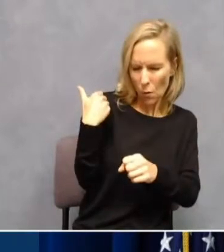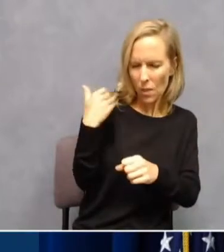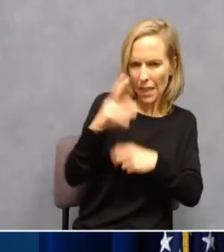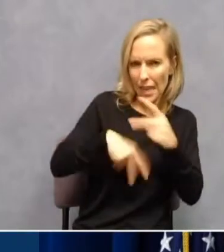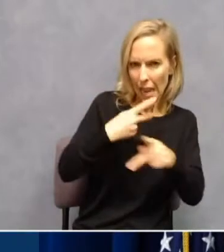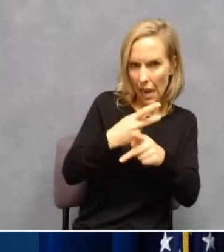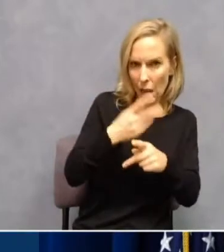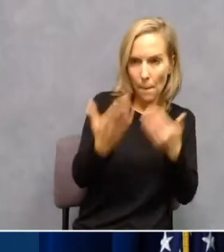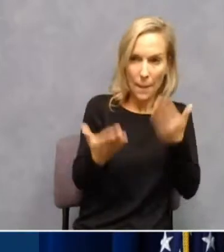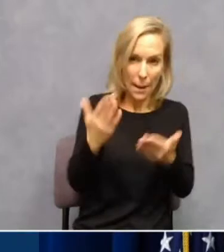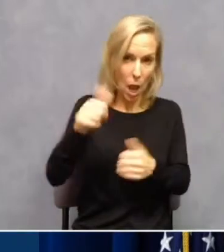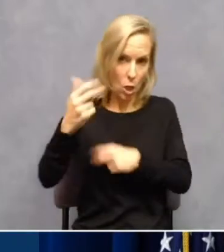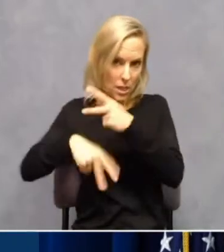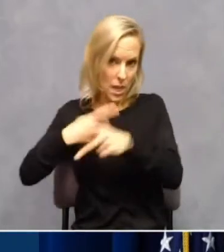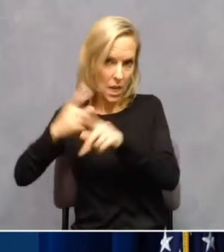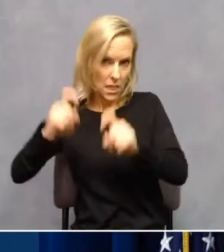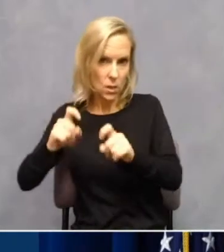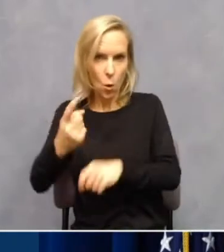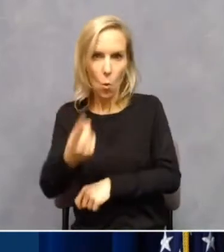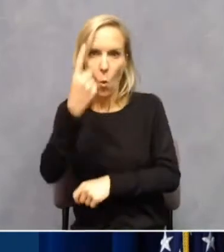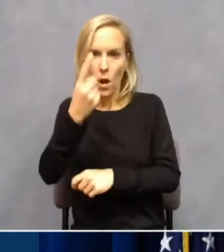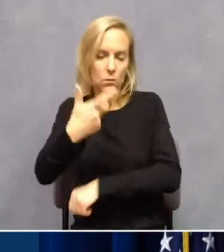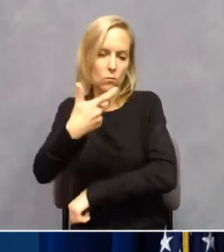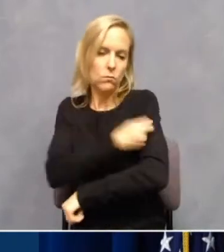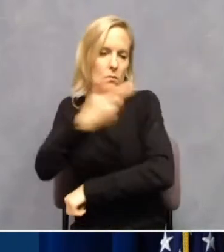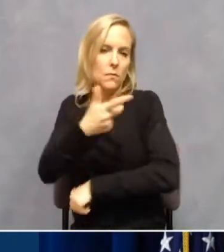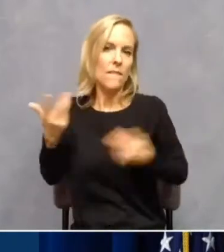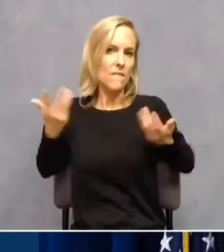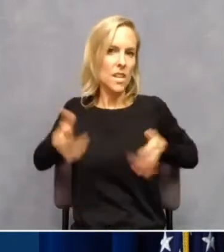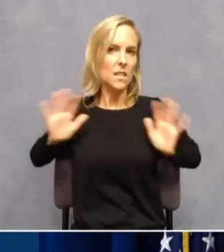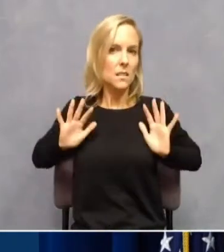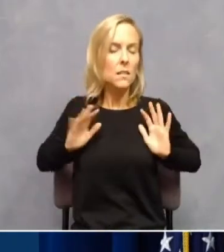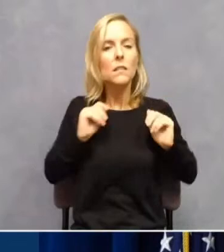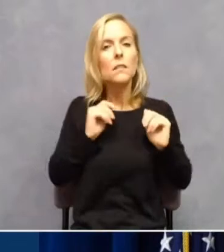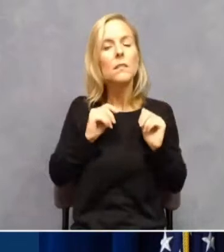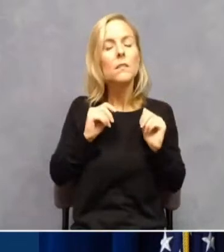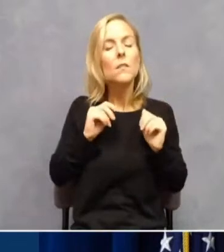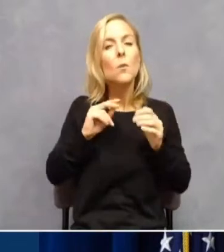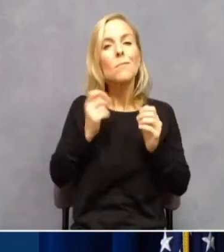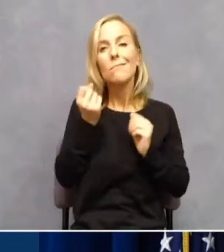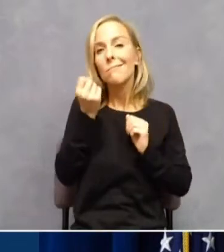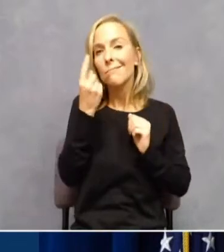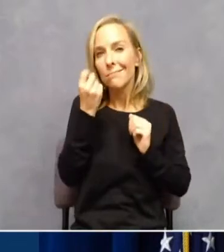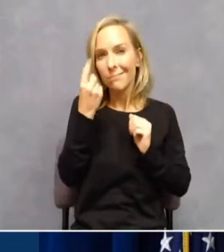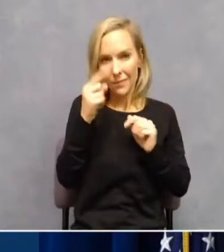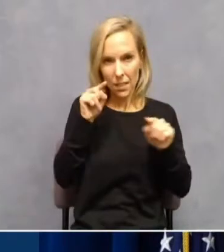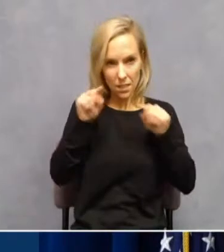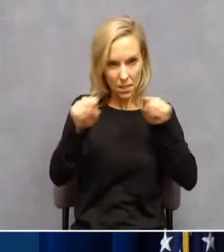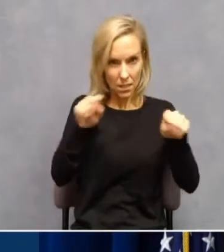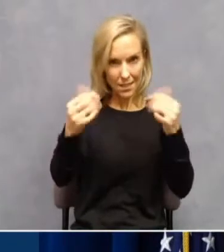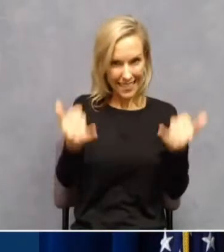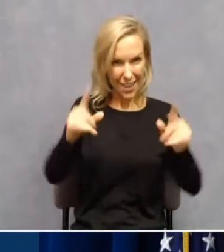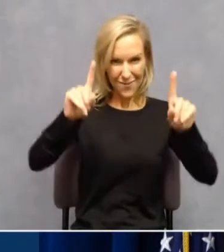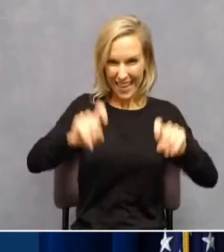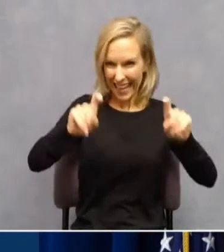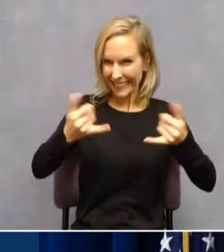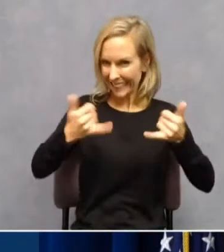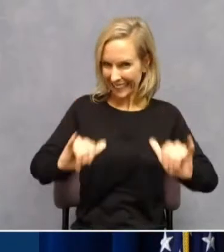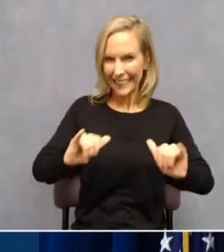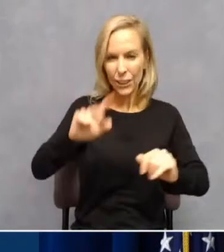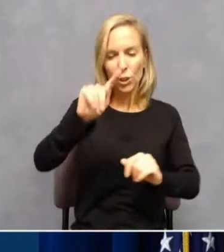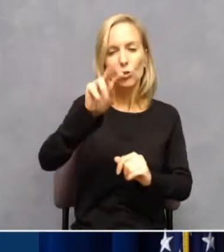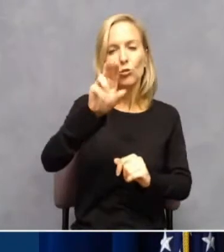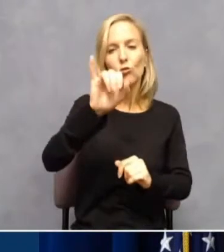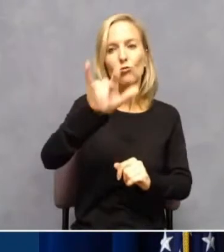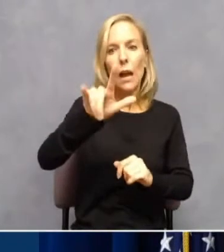a single shot, that we shouldn't take too much out of 2 of these trials being momentarily stalled,